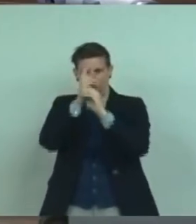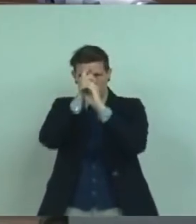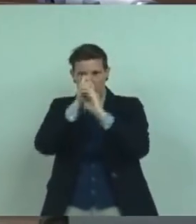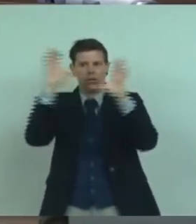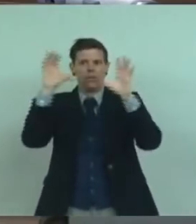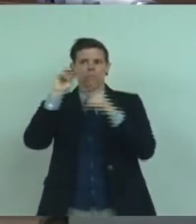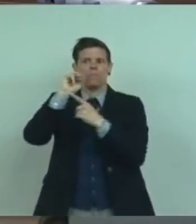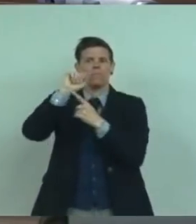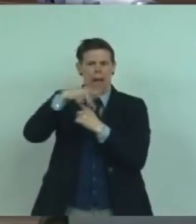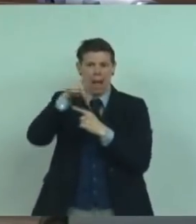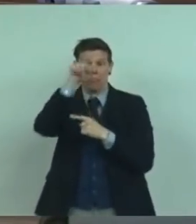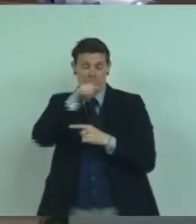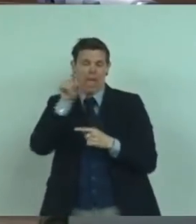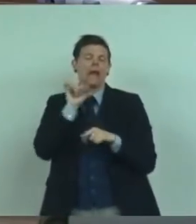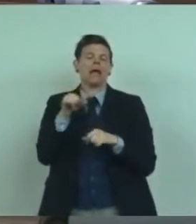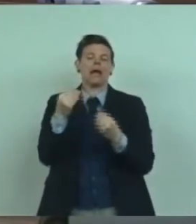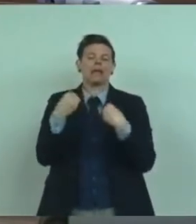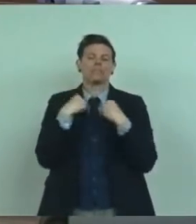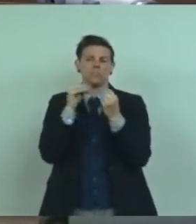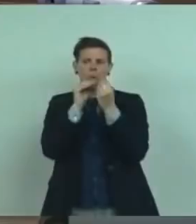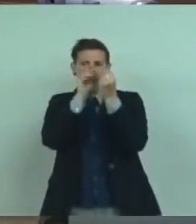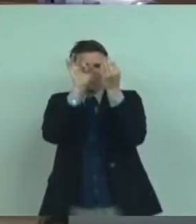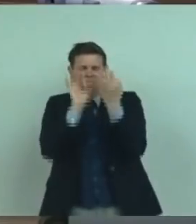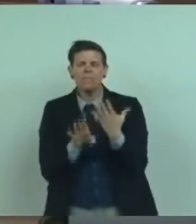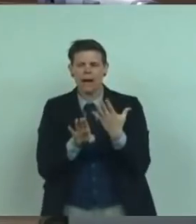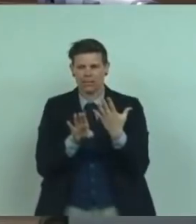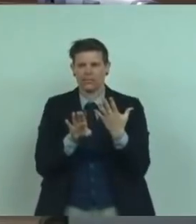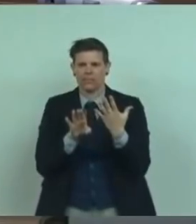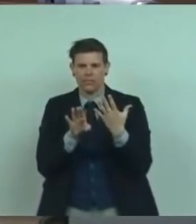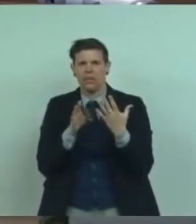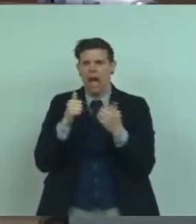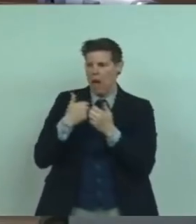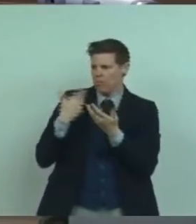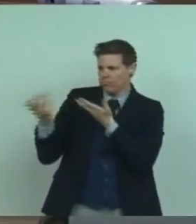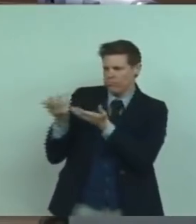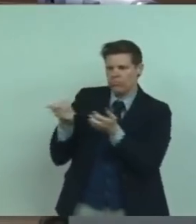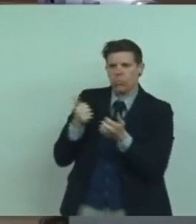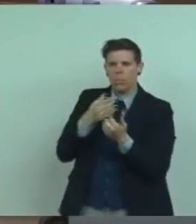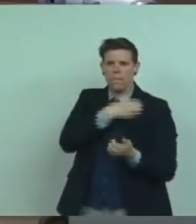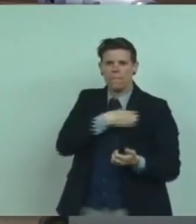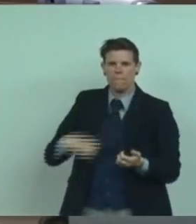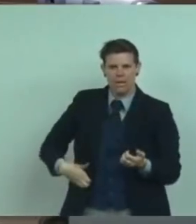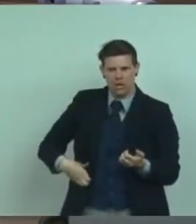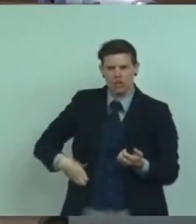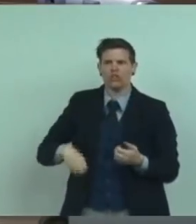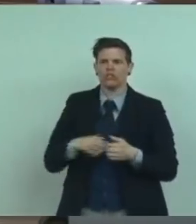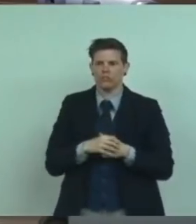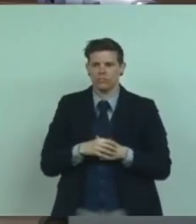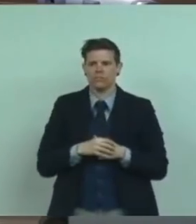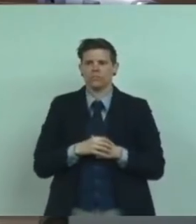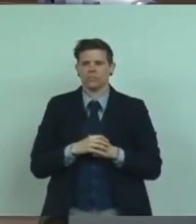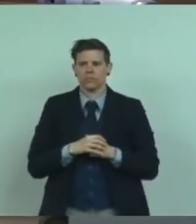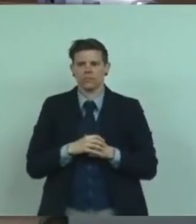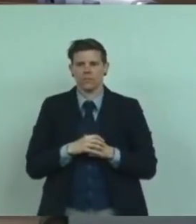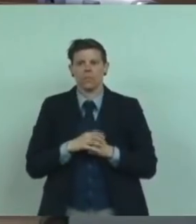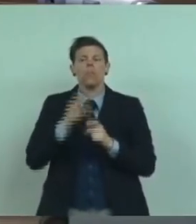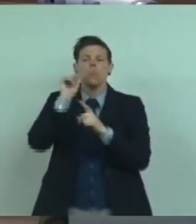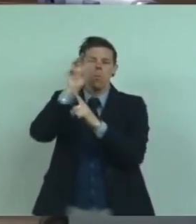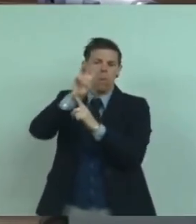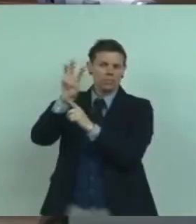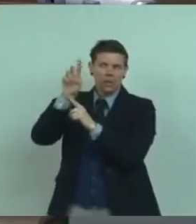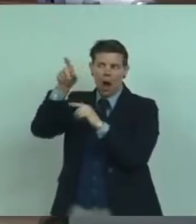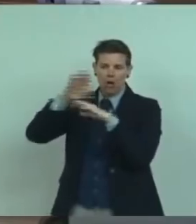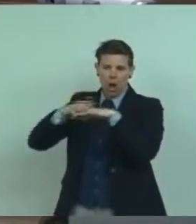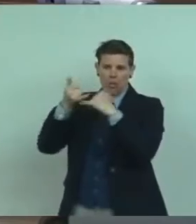we really want, and this will be on our website, we really want people to see how you're doing in your area, and it would be great if there